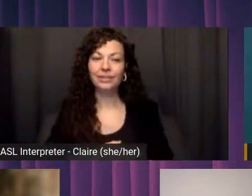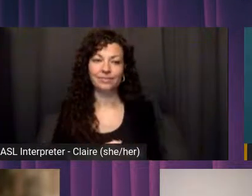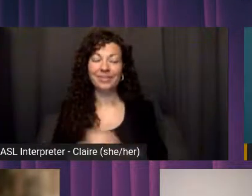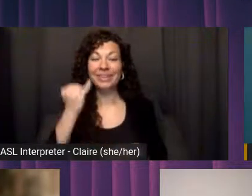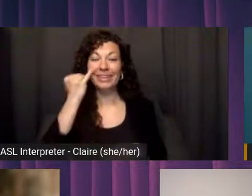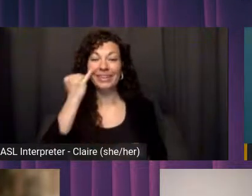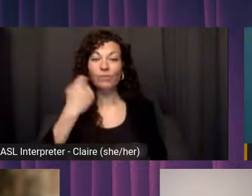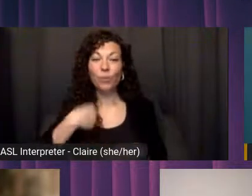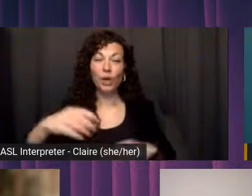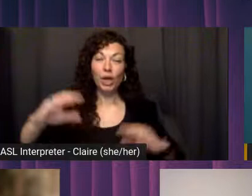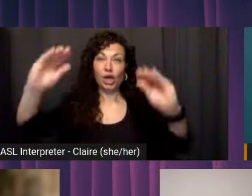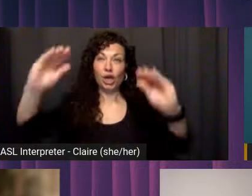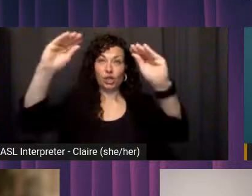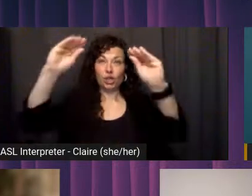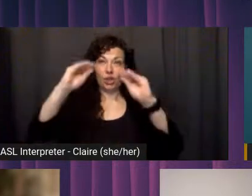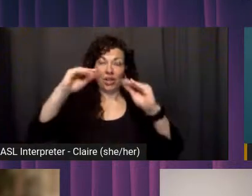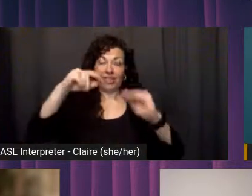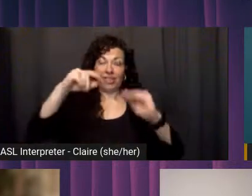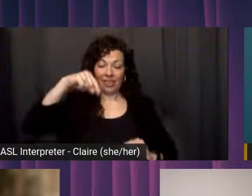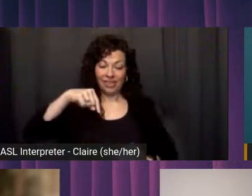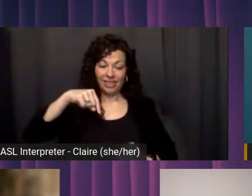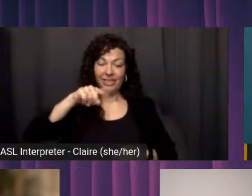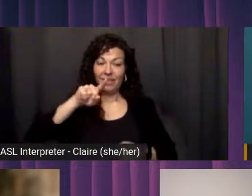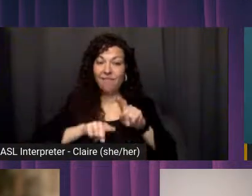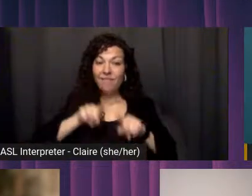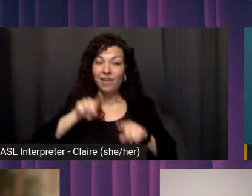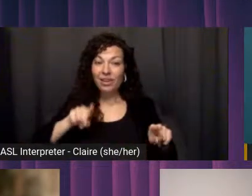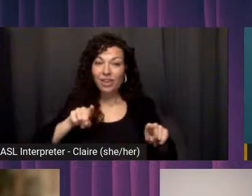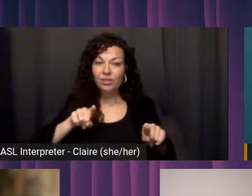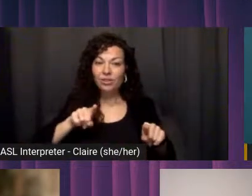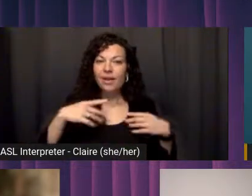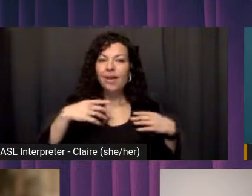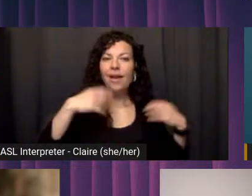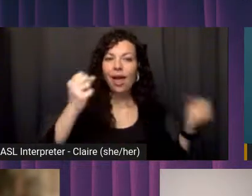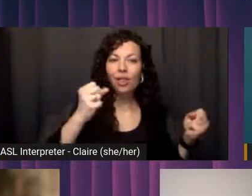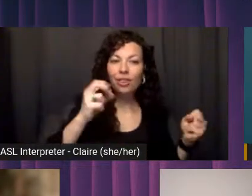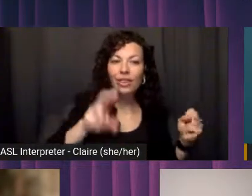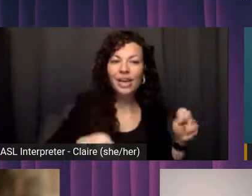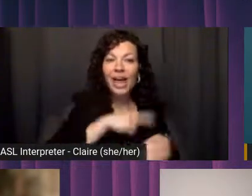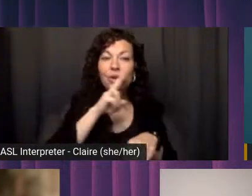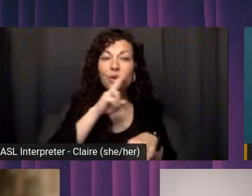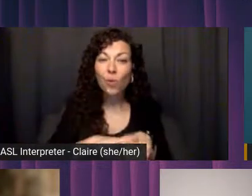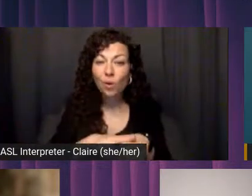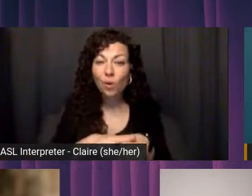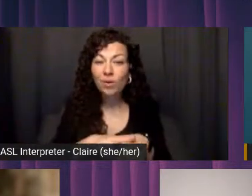healthy variation in humans as long as we have been here,